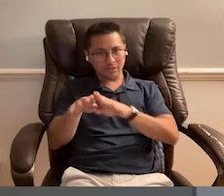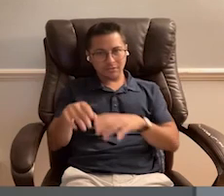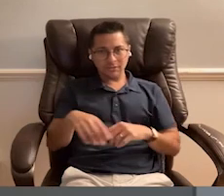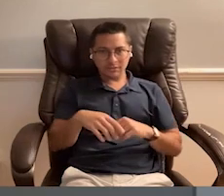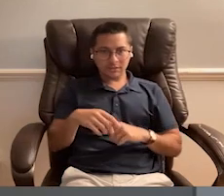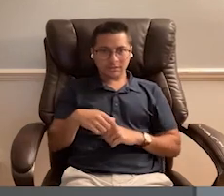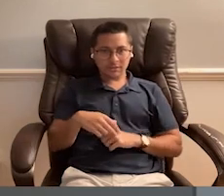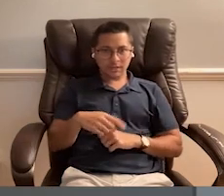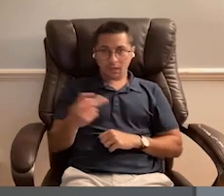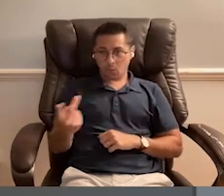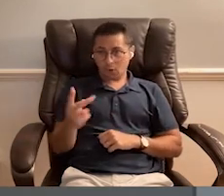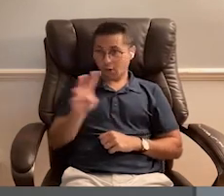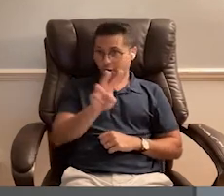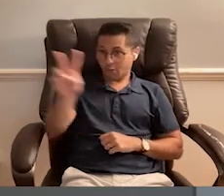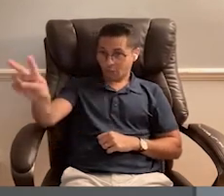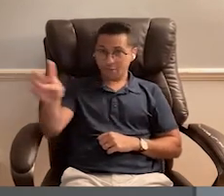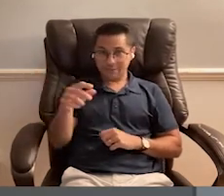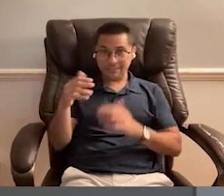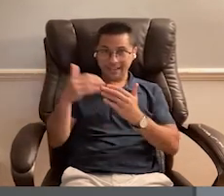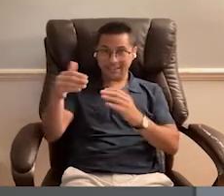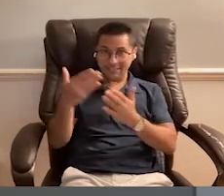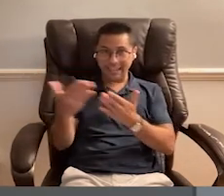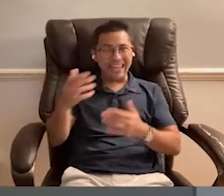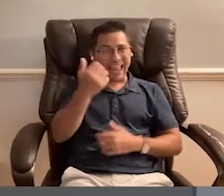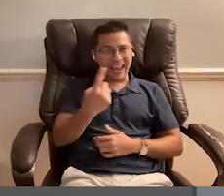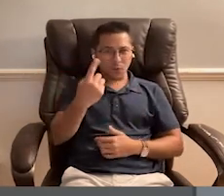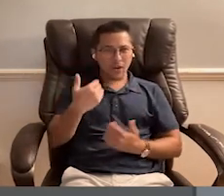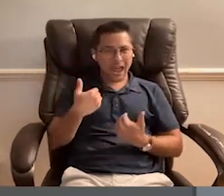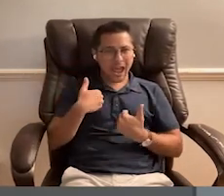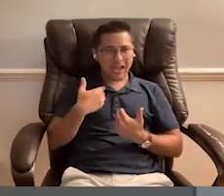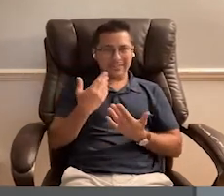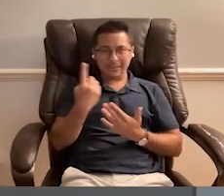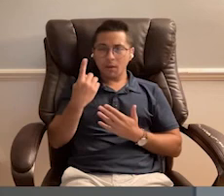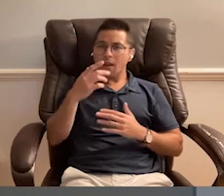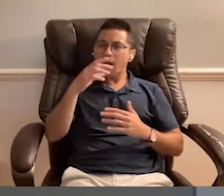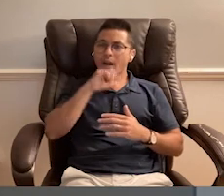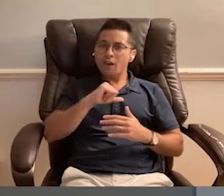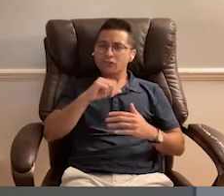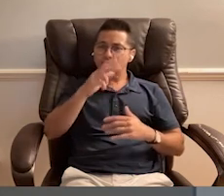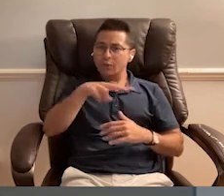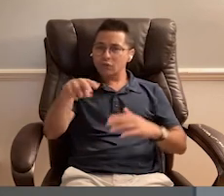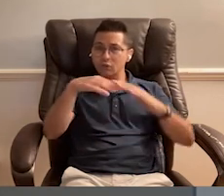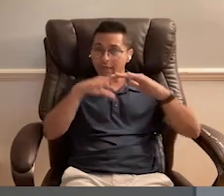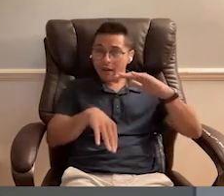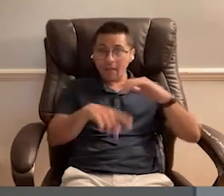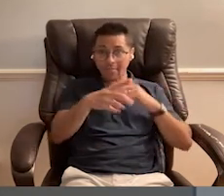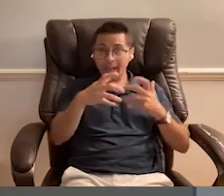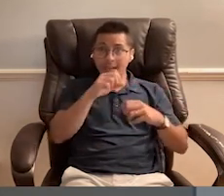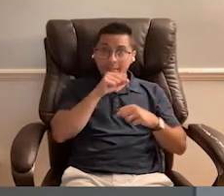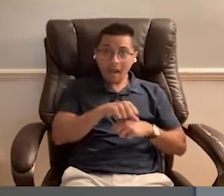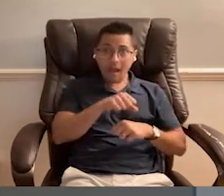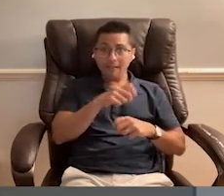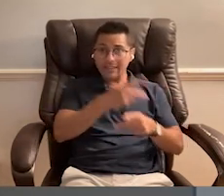I see you have a question. And then we're going to close, and I'm going to meet with that gentleman as we're walking to our next thing. Anybody who has somebody under the